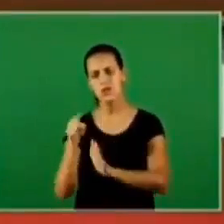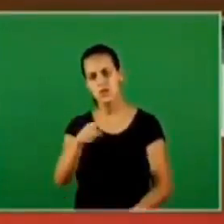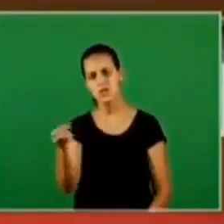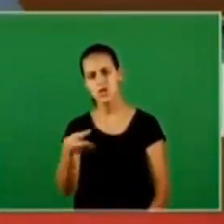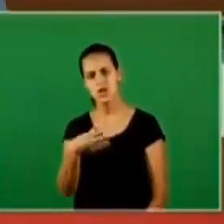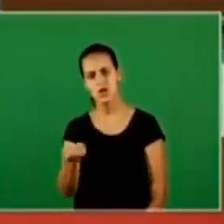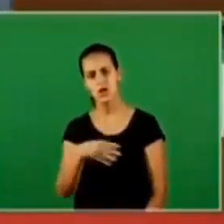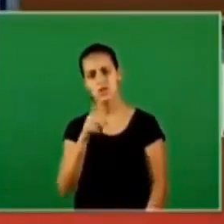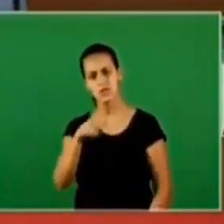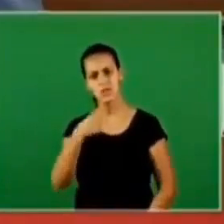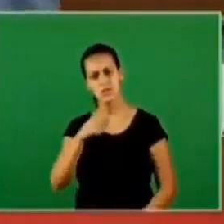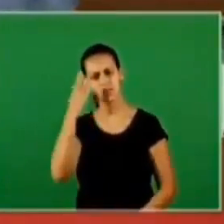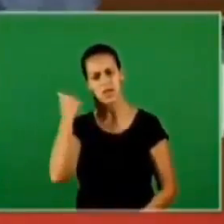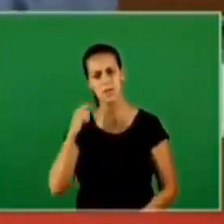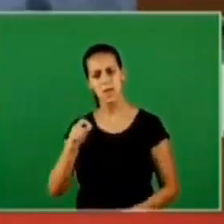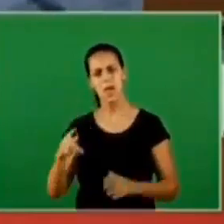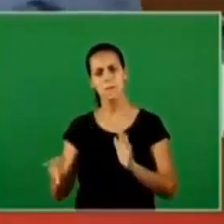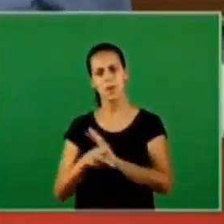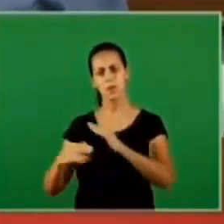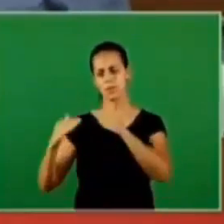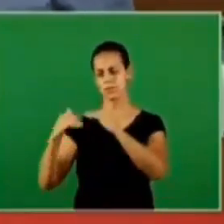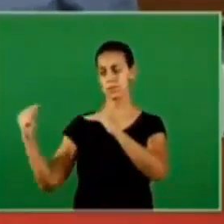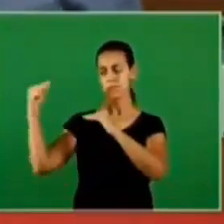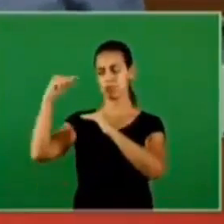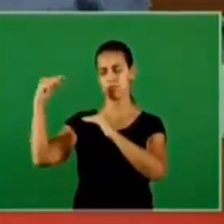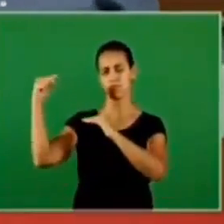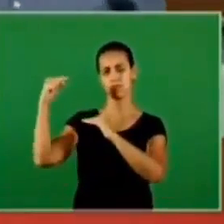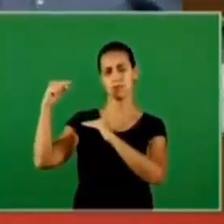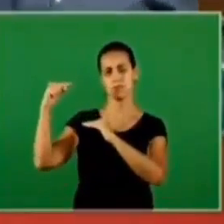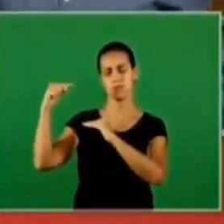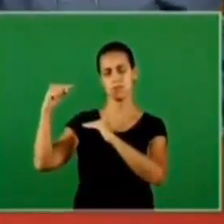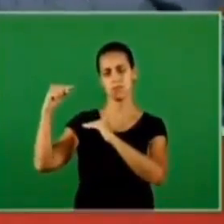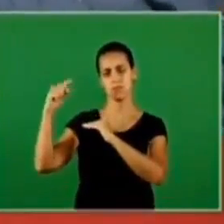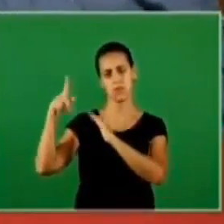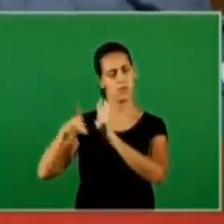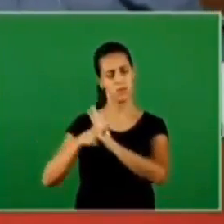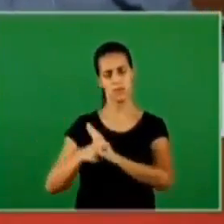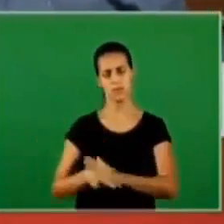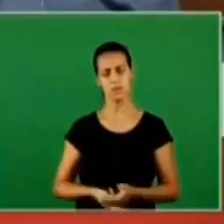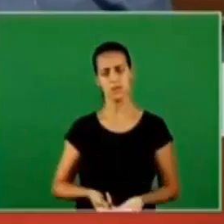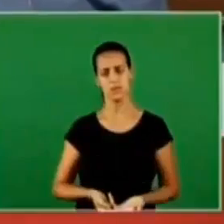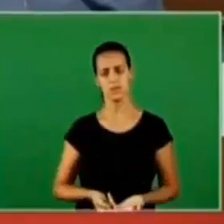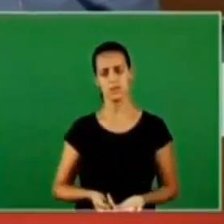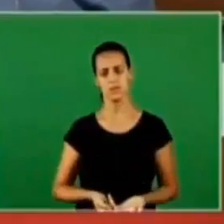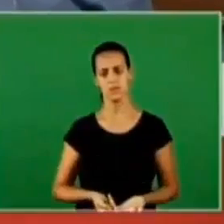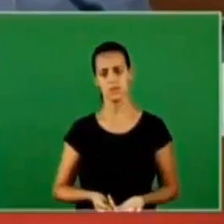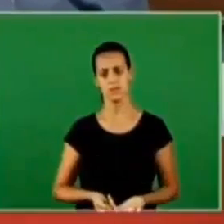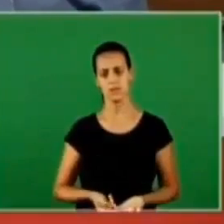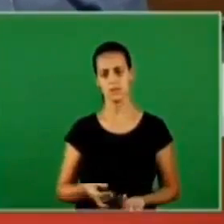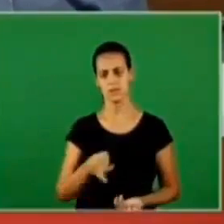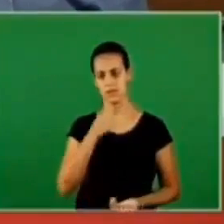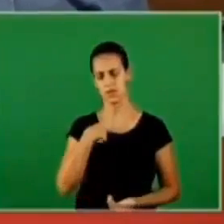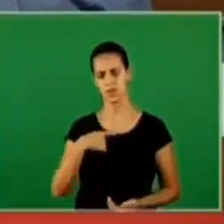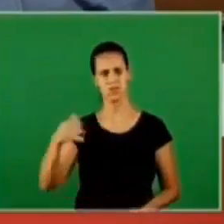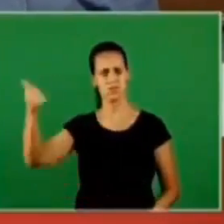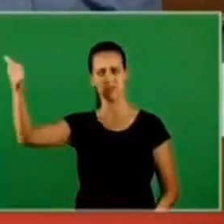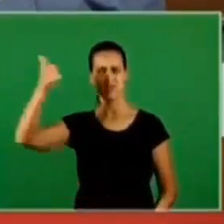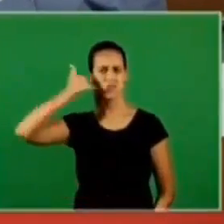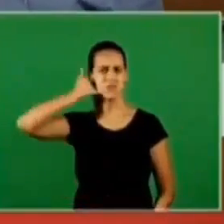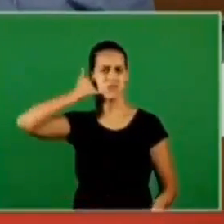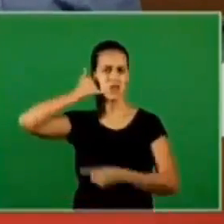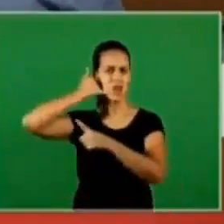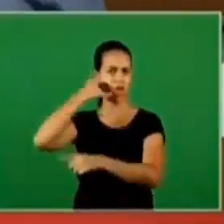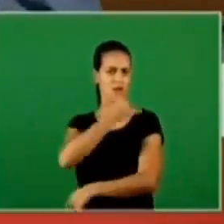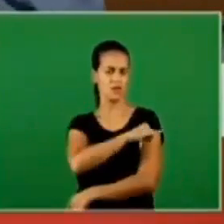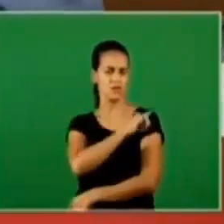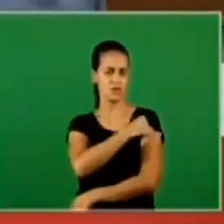something new. You need to know that this news is, it belongs to this creative work. I received a phone call from